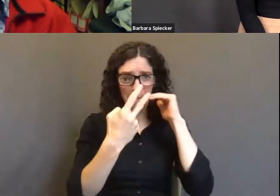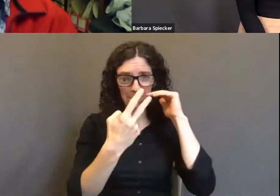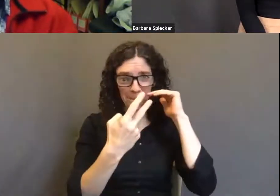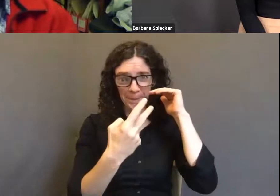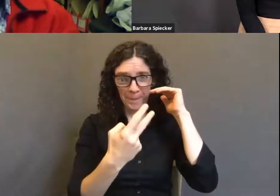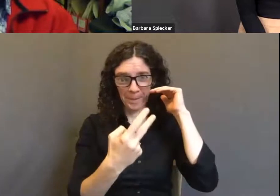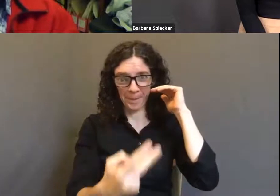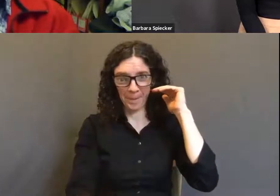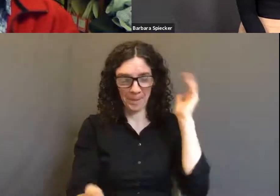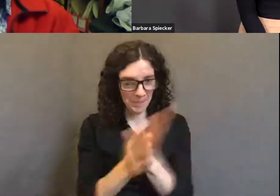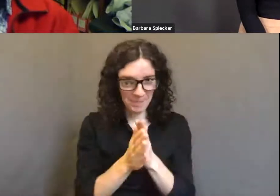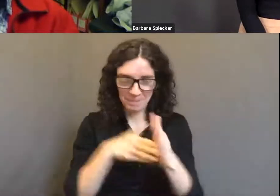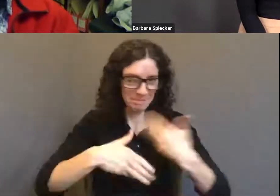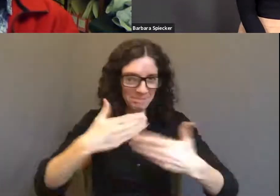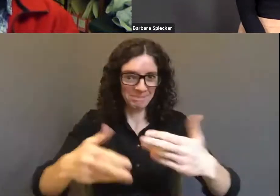away.